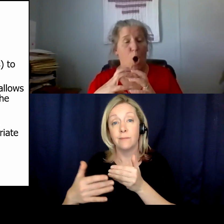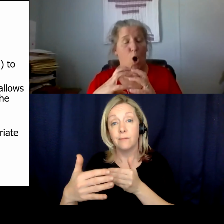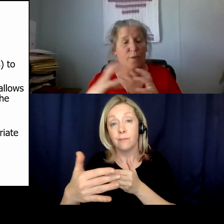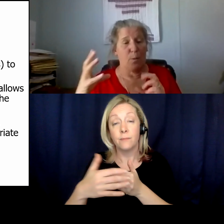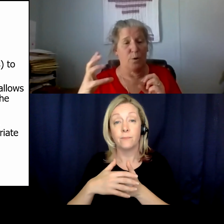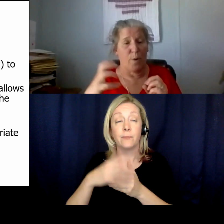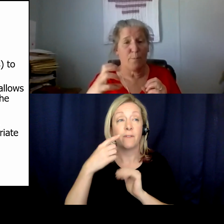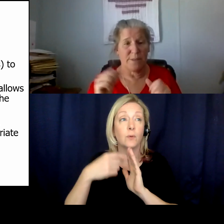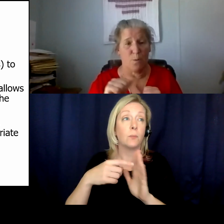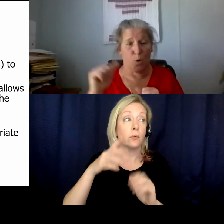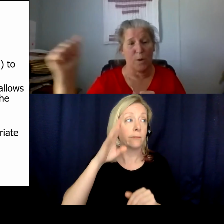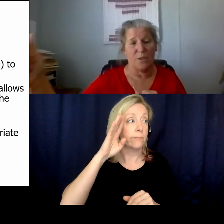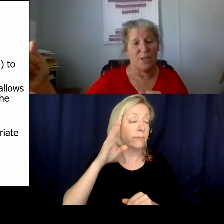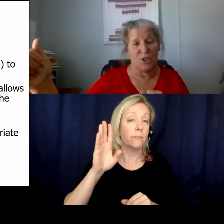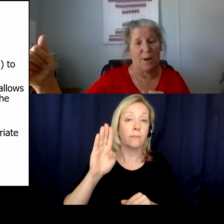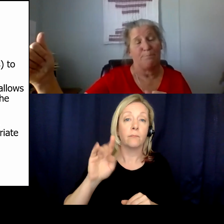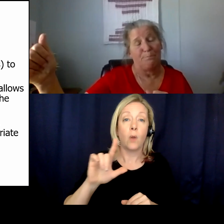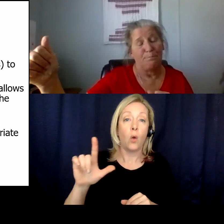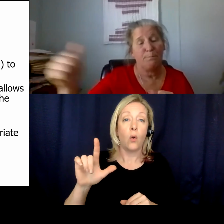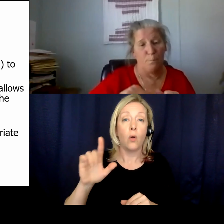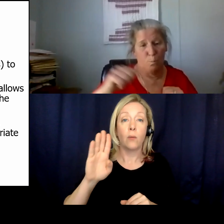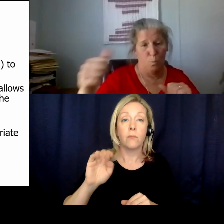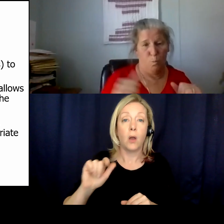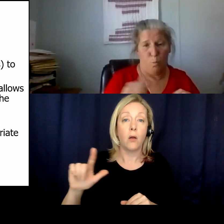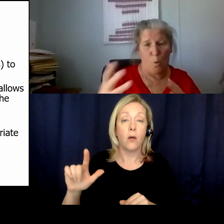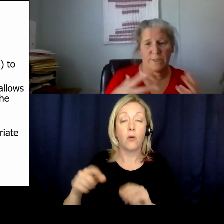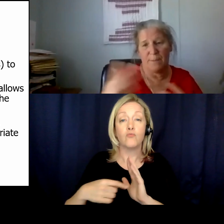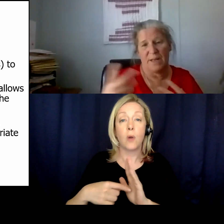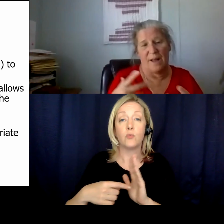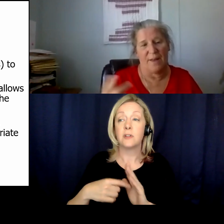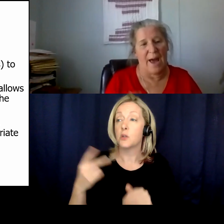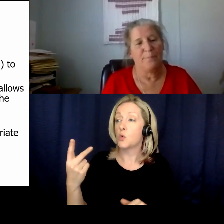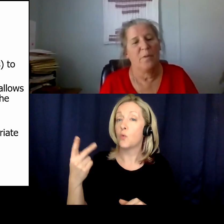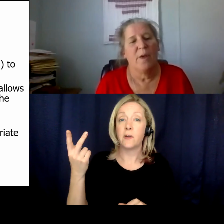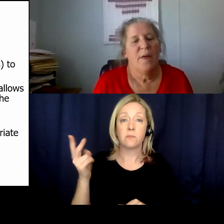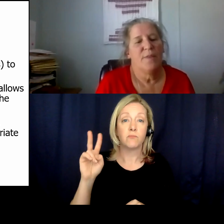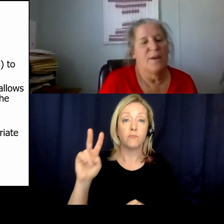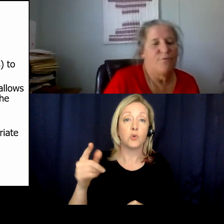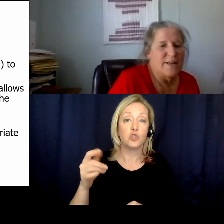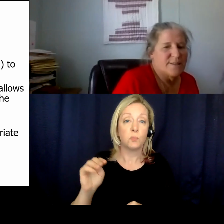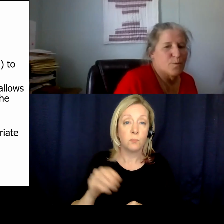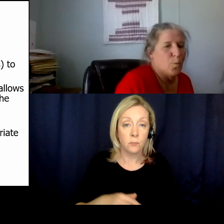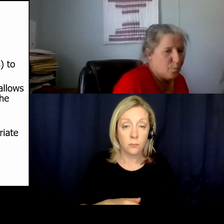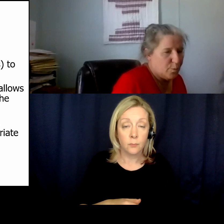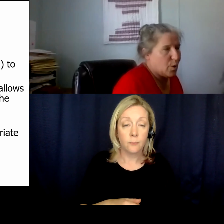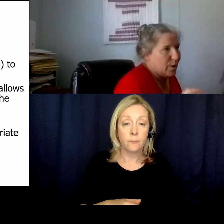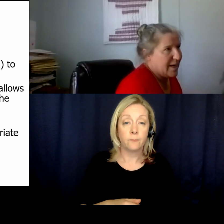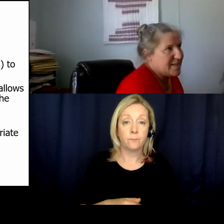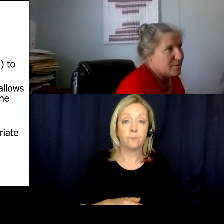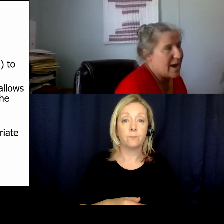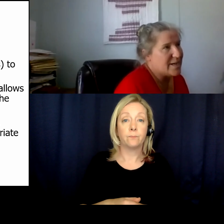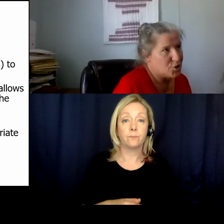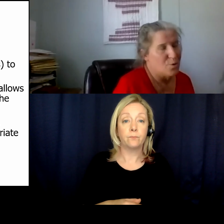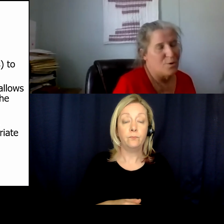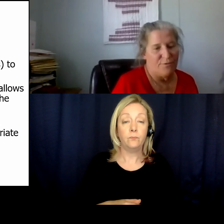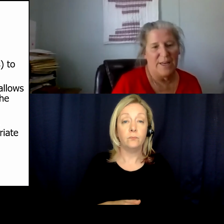a ball that would represent we're going to the gym or something like that. Then it fits, you know, we need